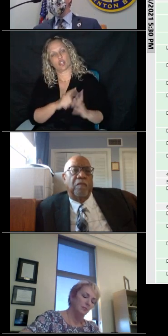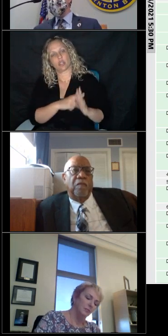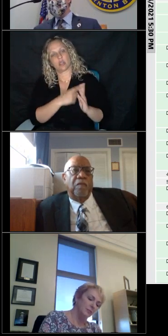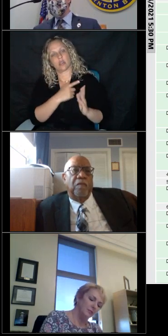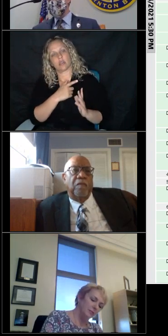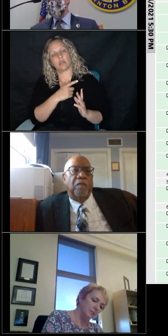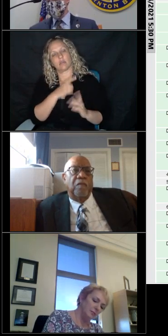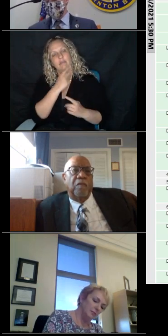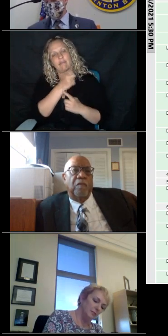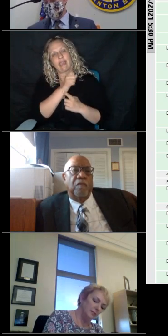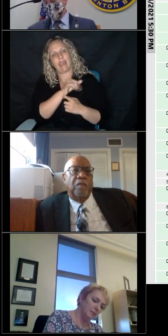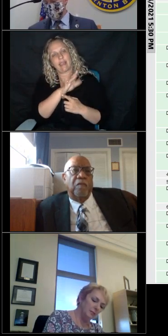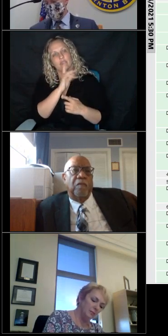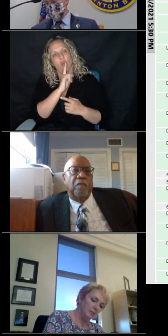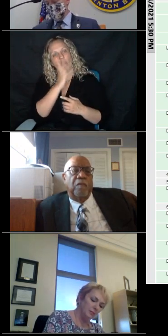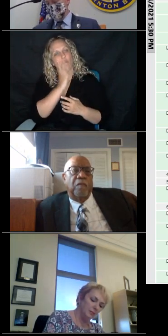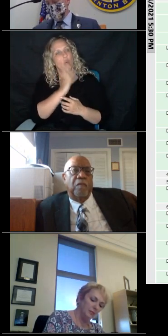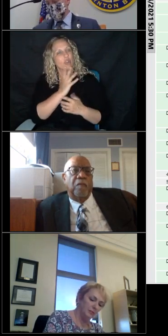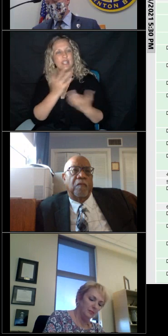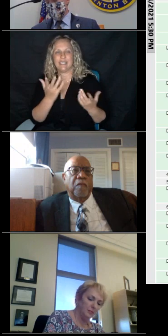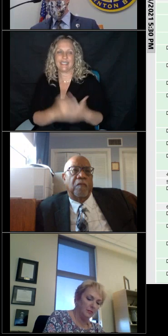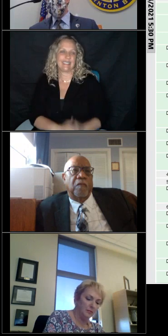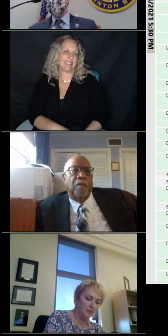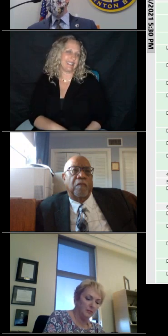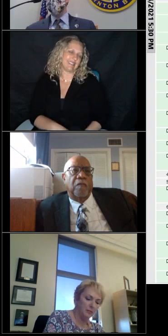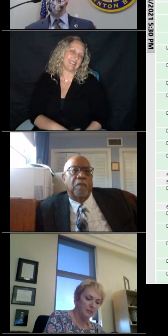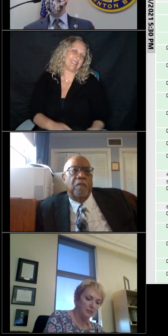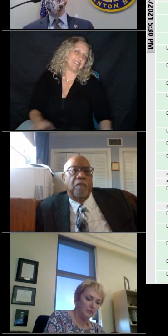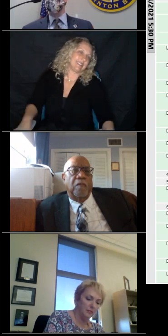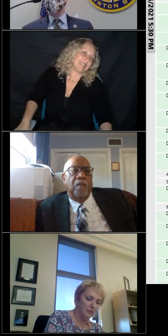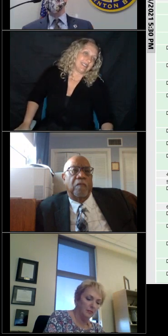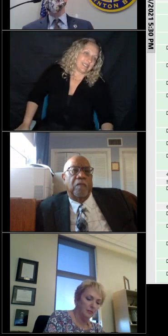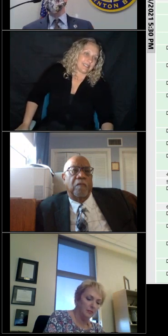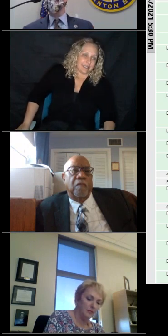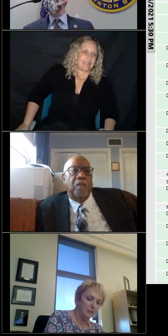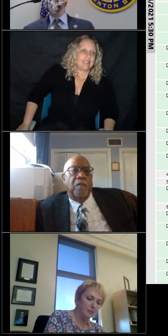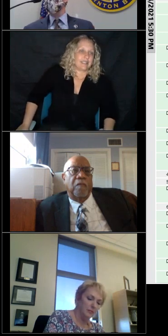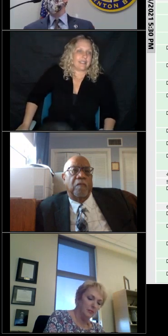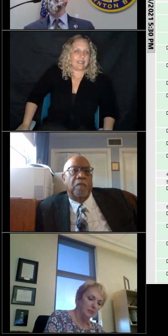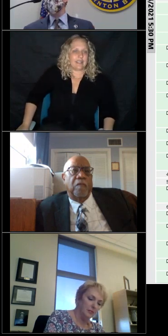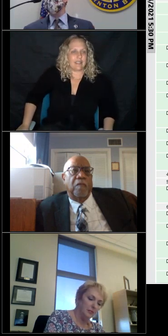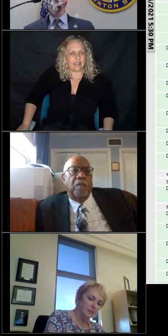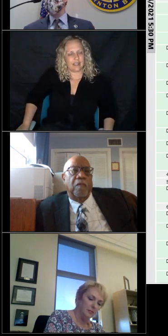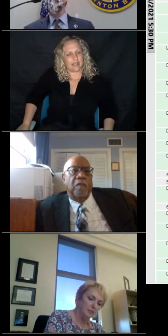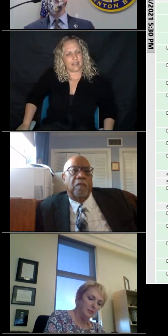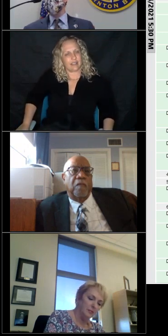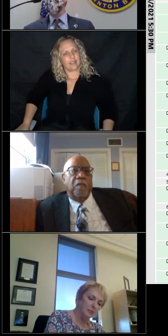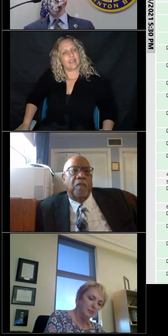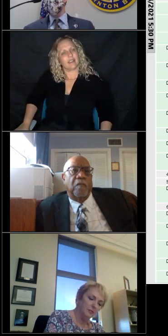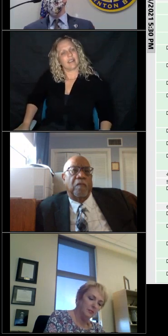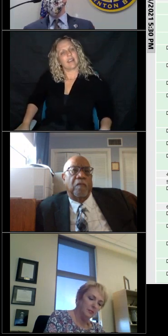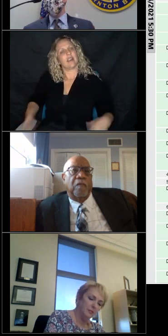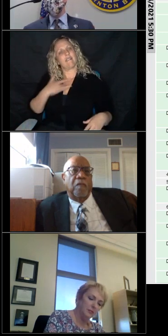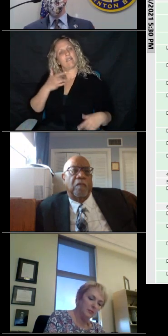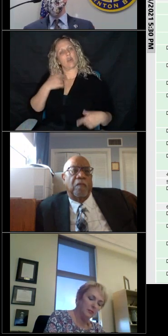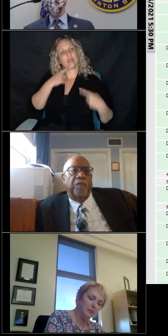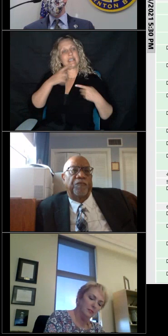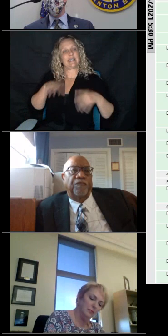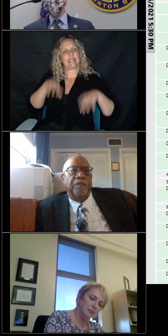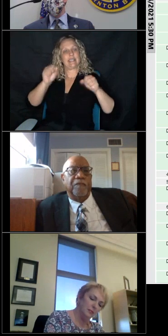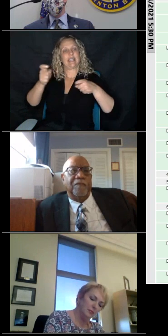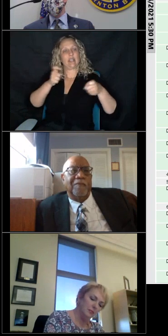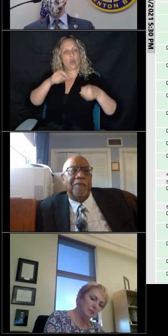Commissioner Hayes. So unfortunately, there was a lot of feeling like we're going to take control in